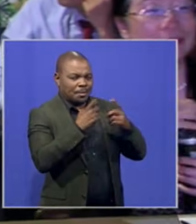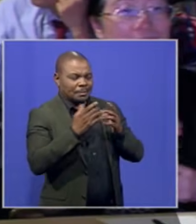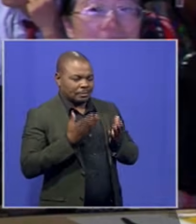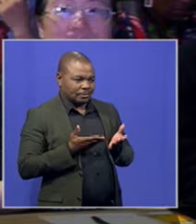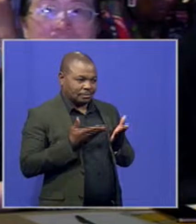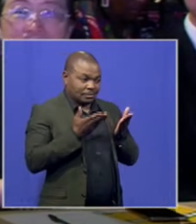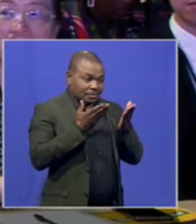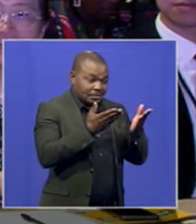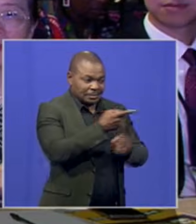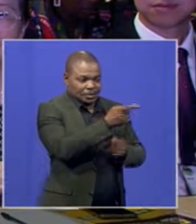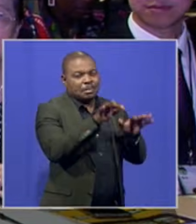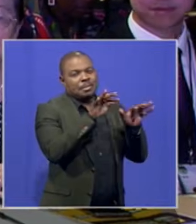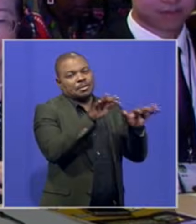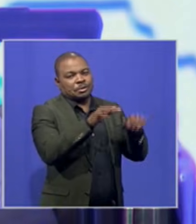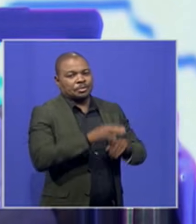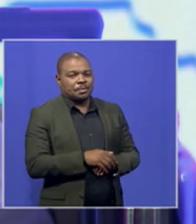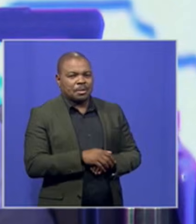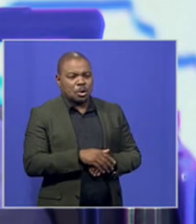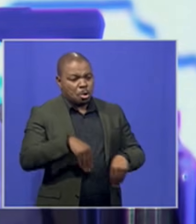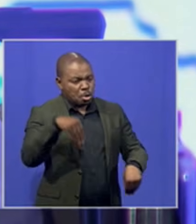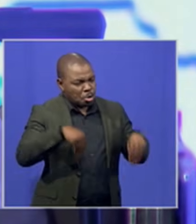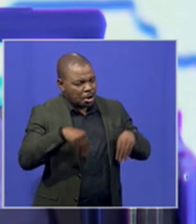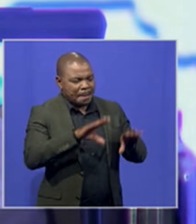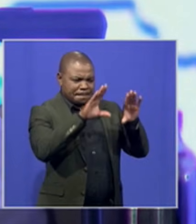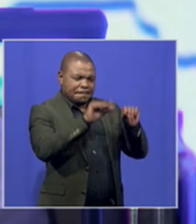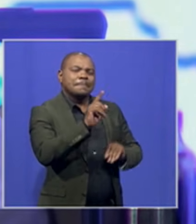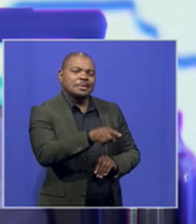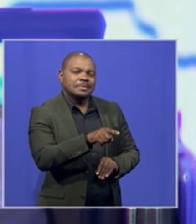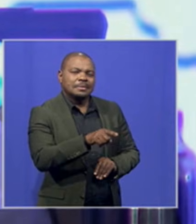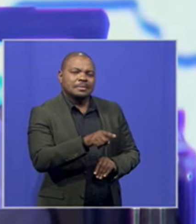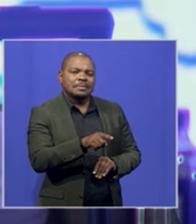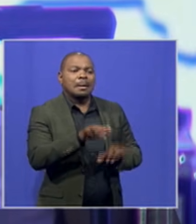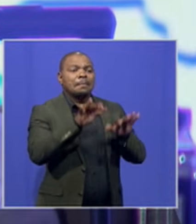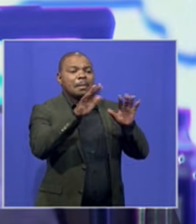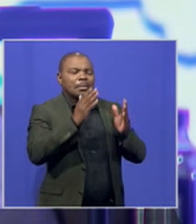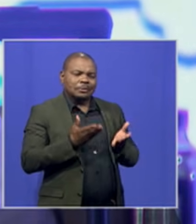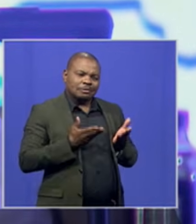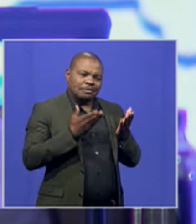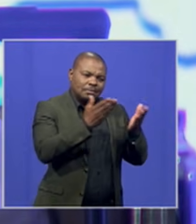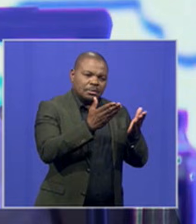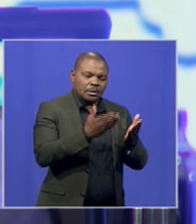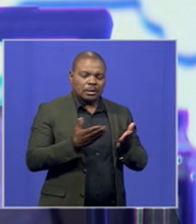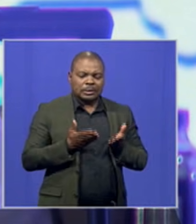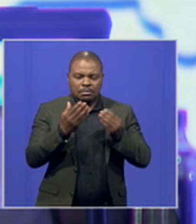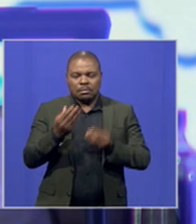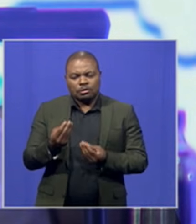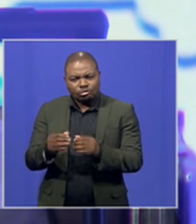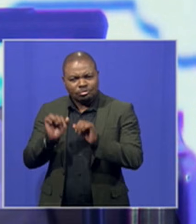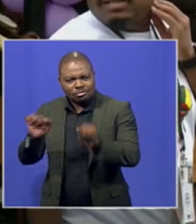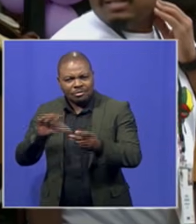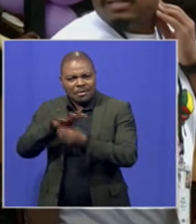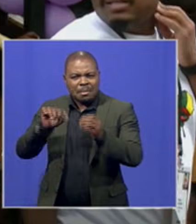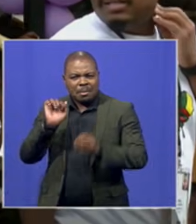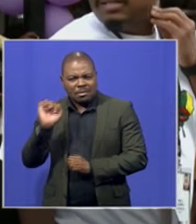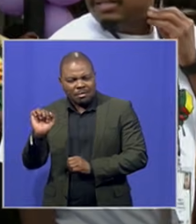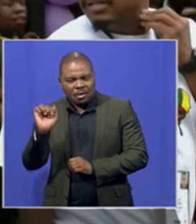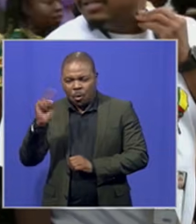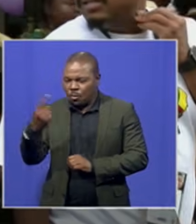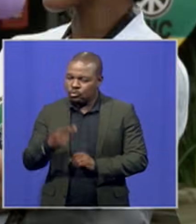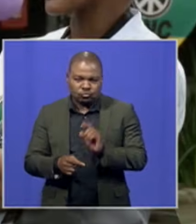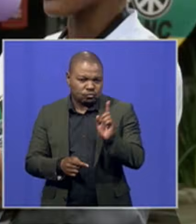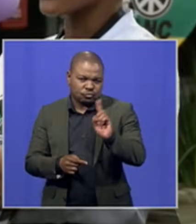ditshebeletso setjhabeng fedisang bobodu sebeletsang baahi iseng bana ba lona le malapa a lona